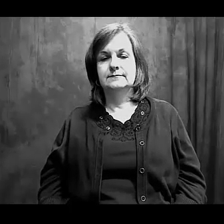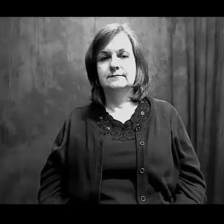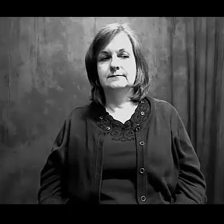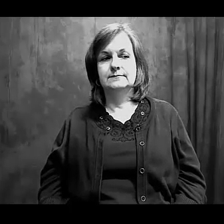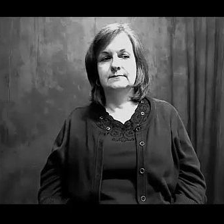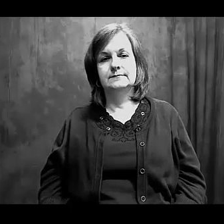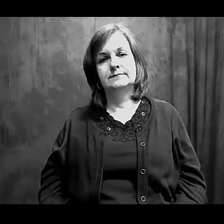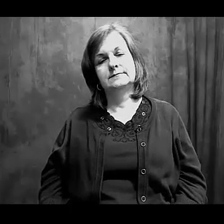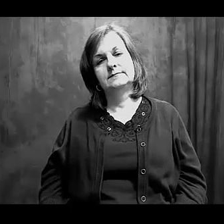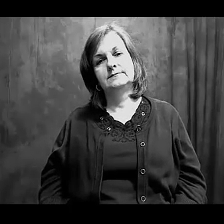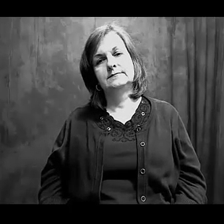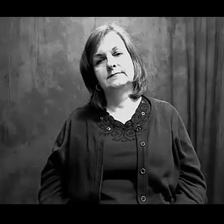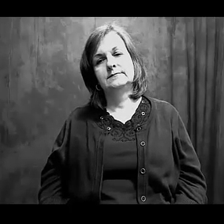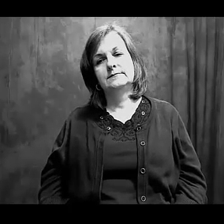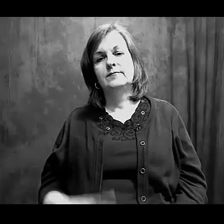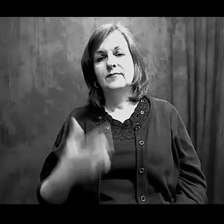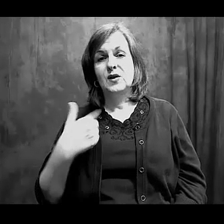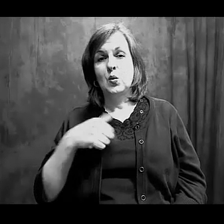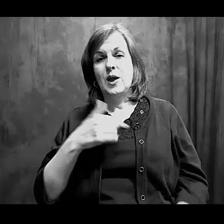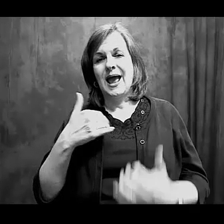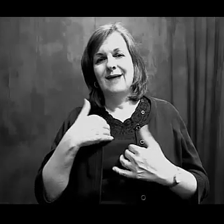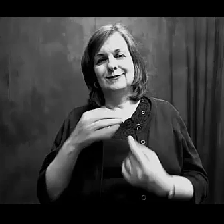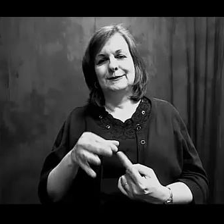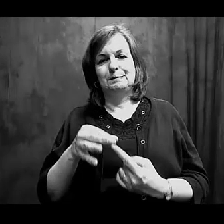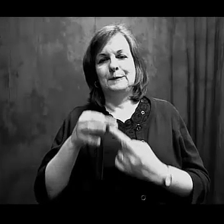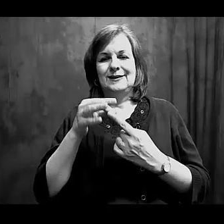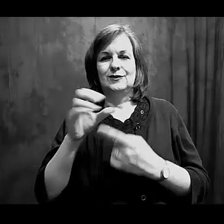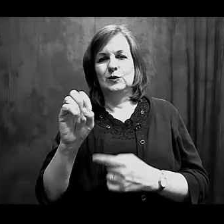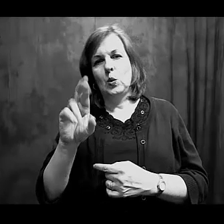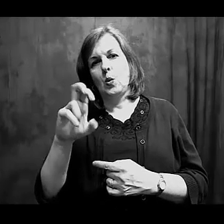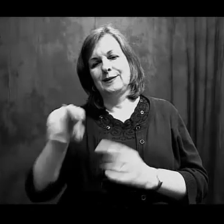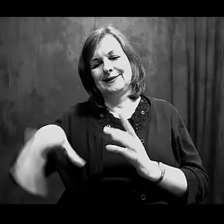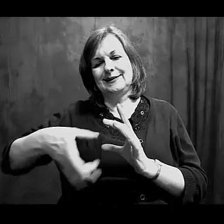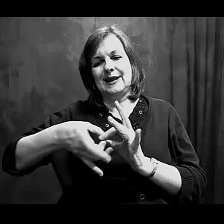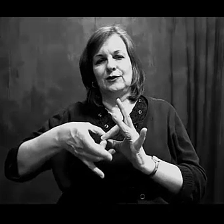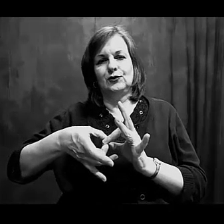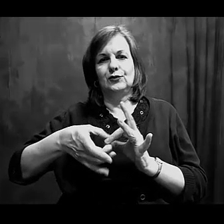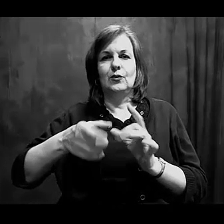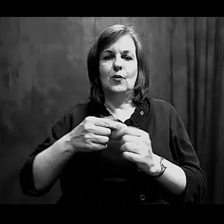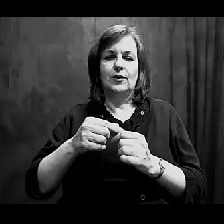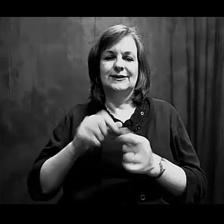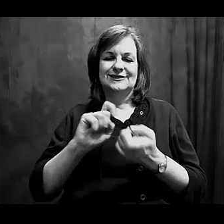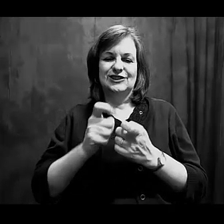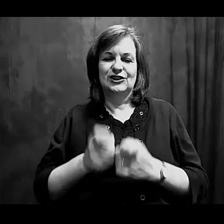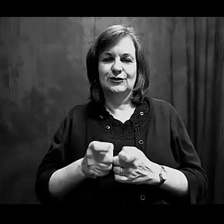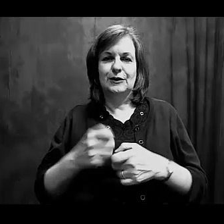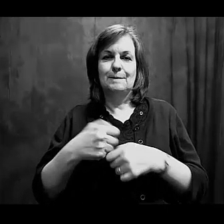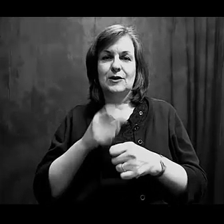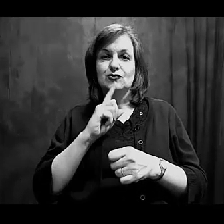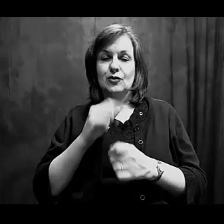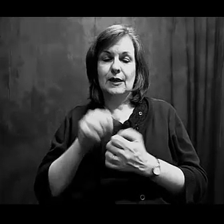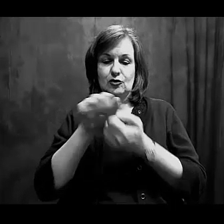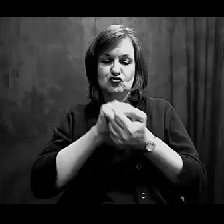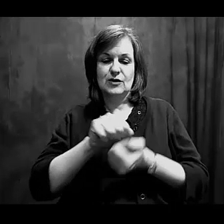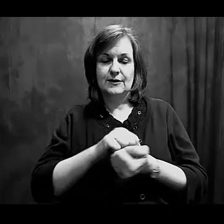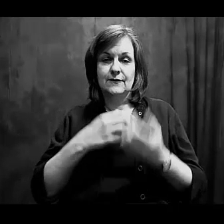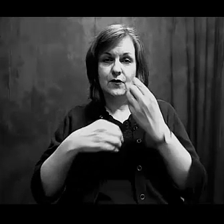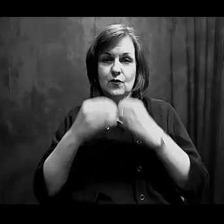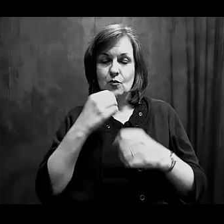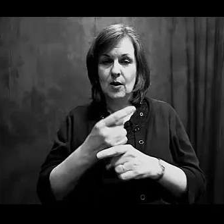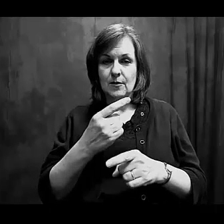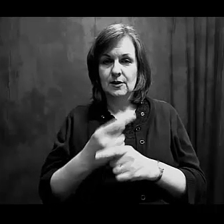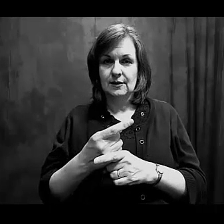We have a lot of adaptations to make sure and specializations to make sure that we're able to digest things properly. We just